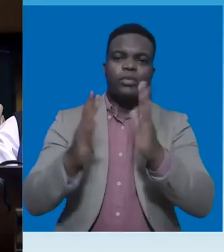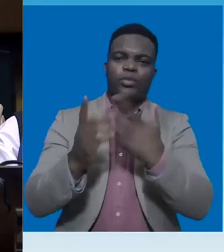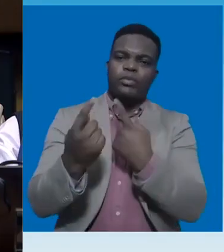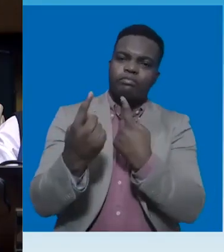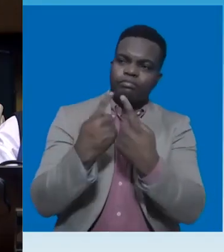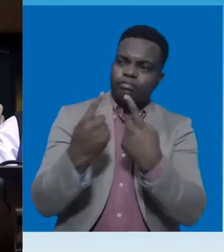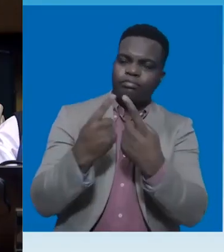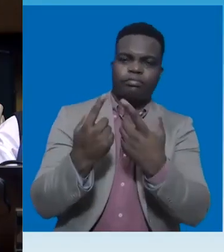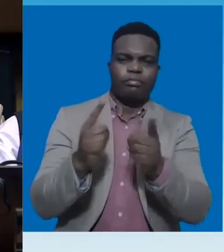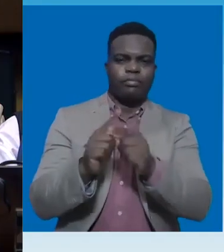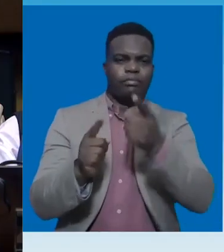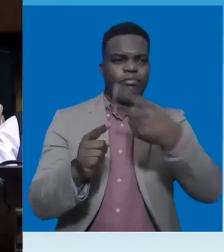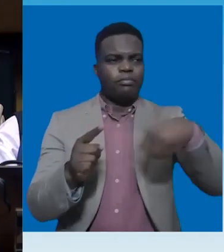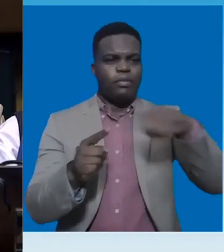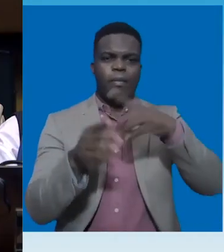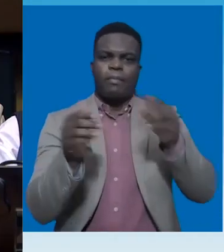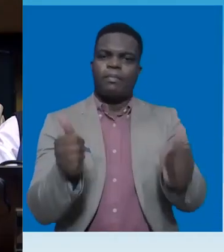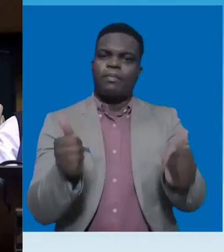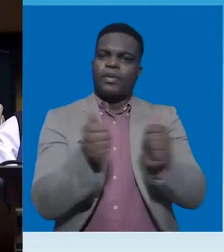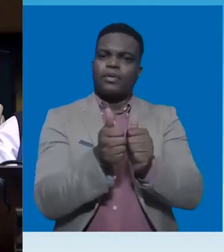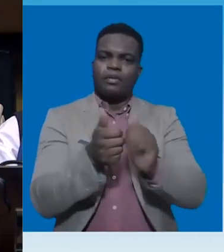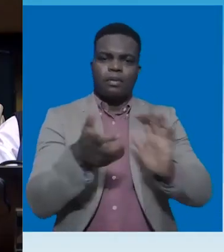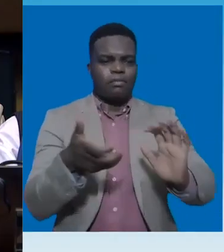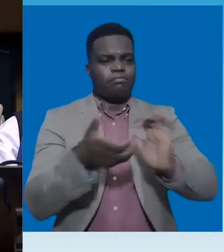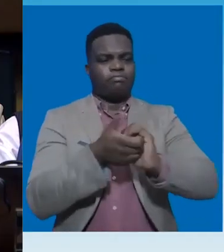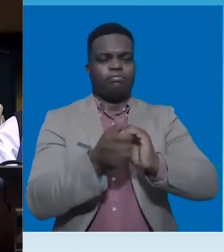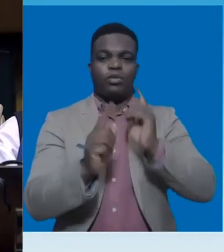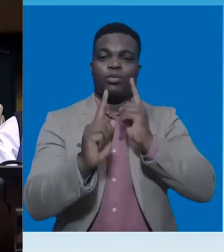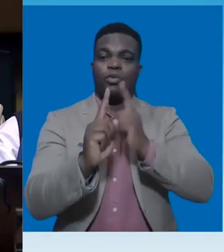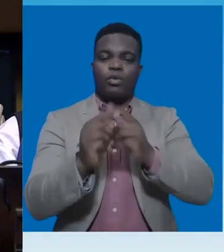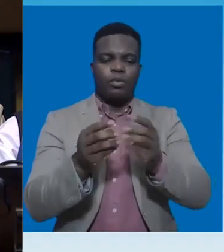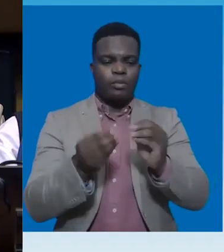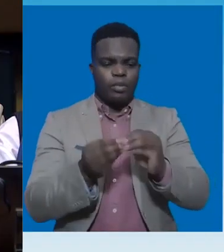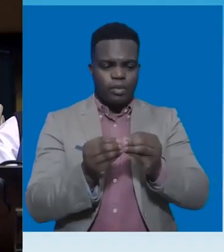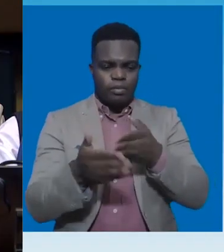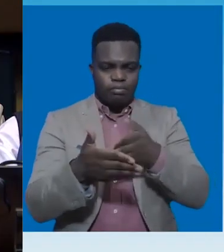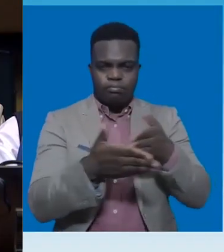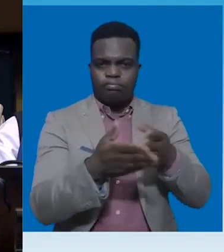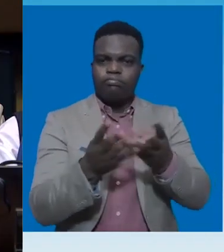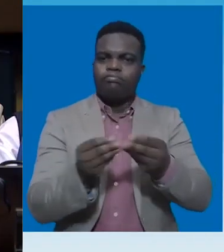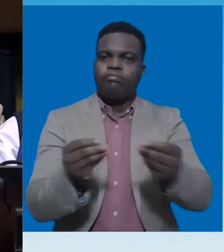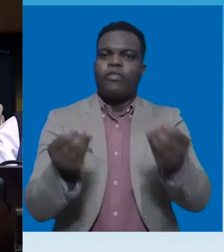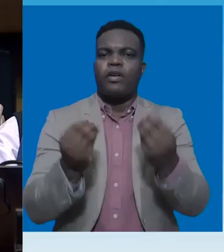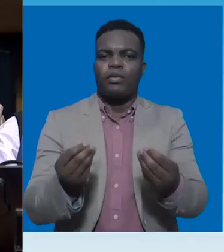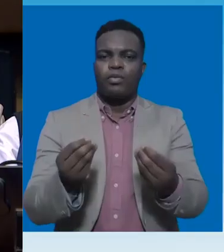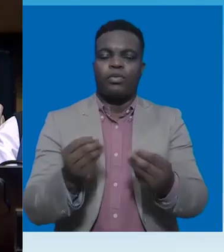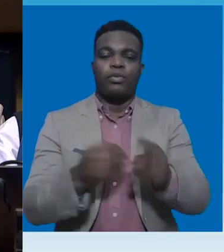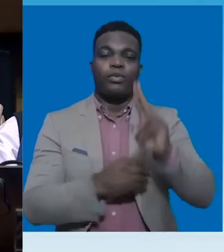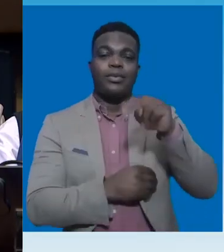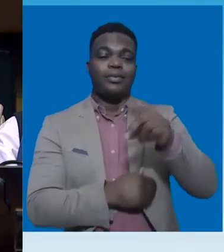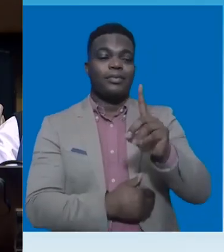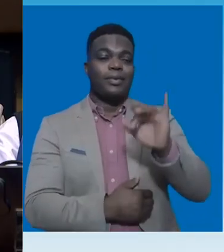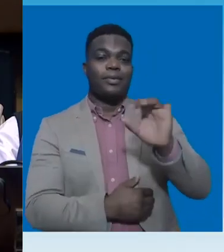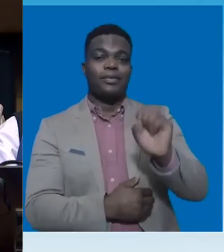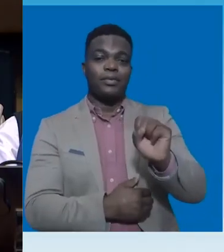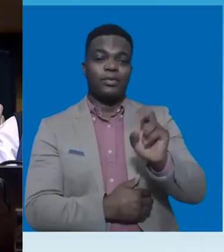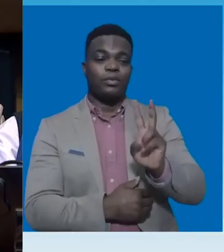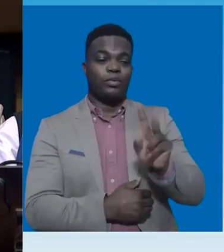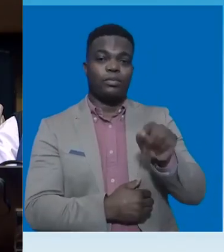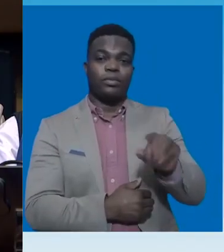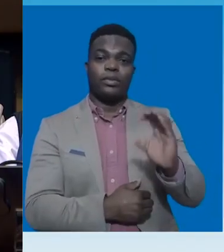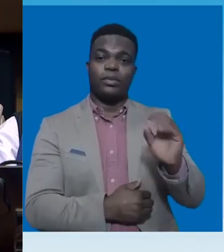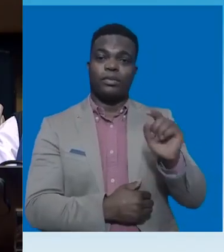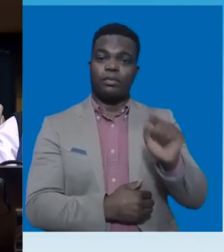UNDIS 2.0 gives us the opportunity to move beyond progress toward deeper